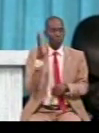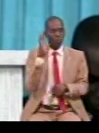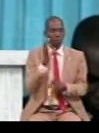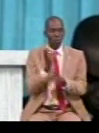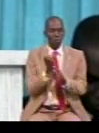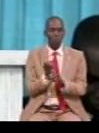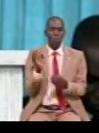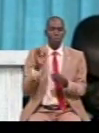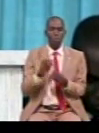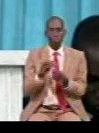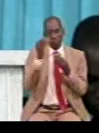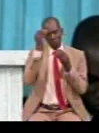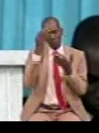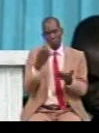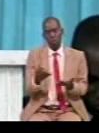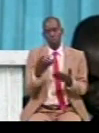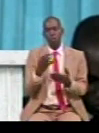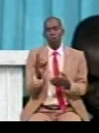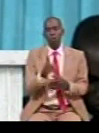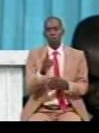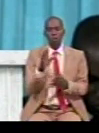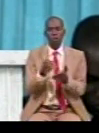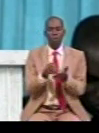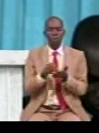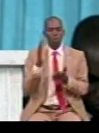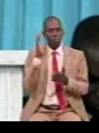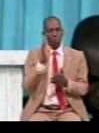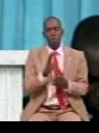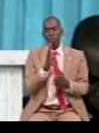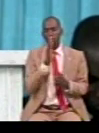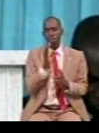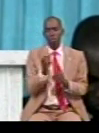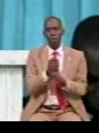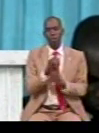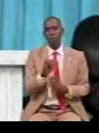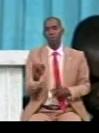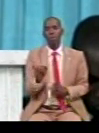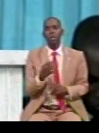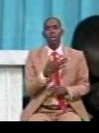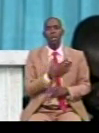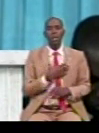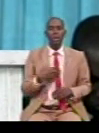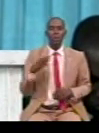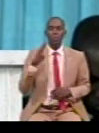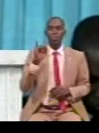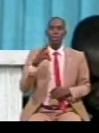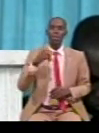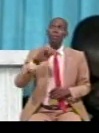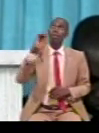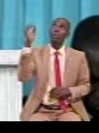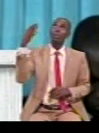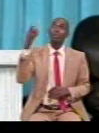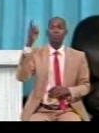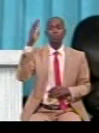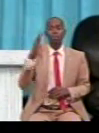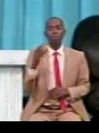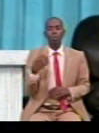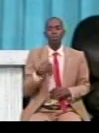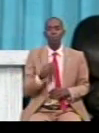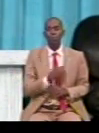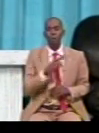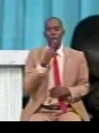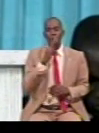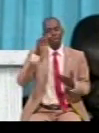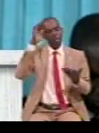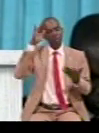be taking place. And by the grace of God, we're expecting great things